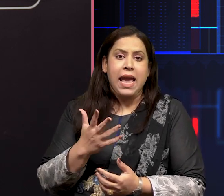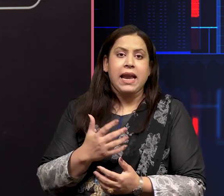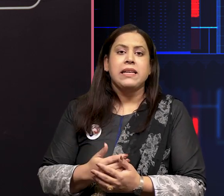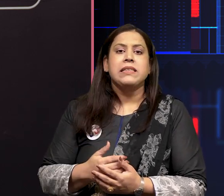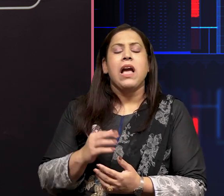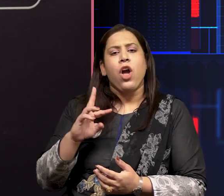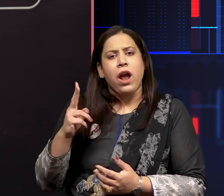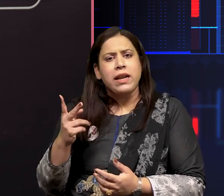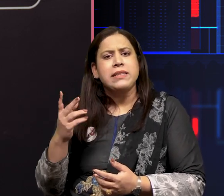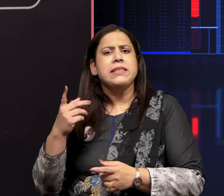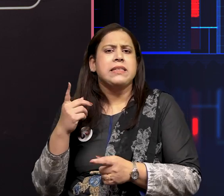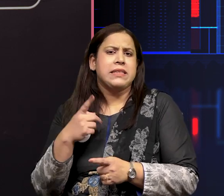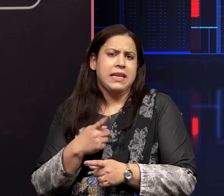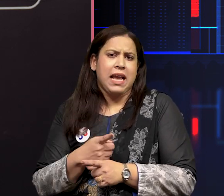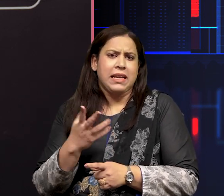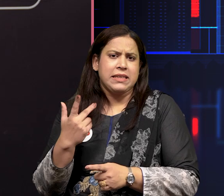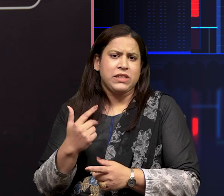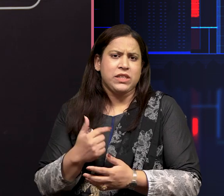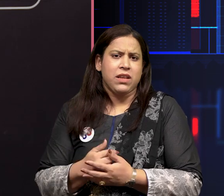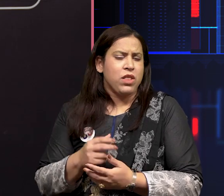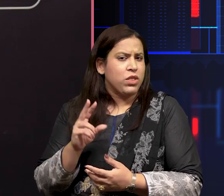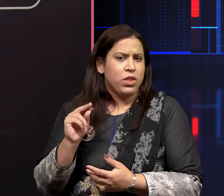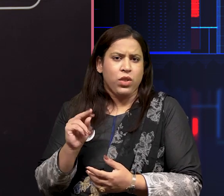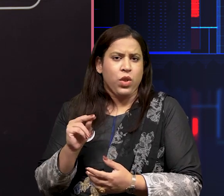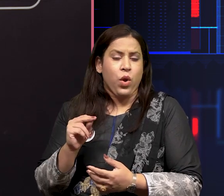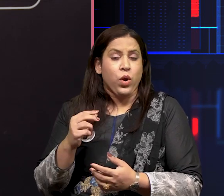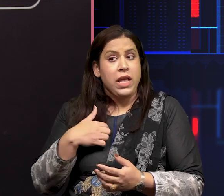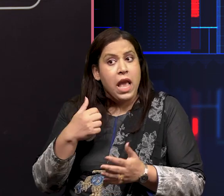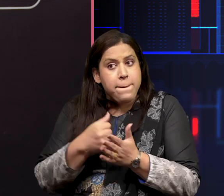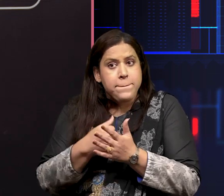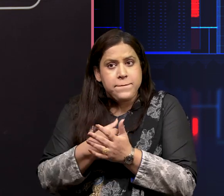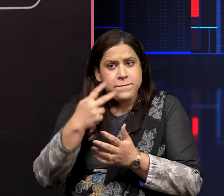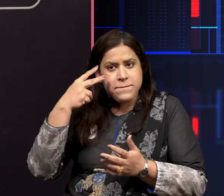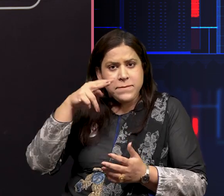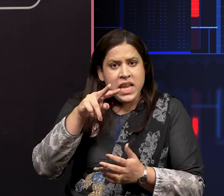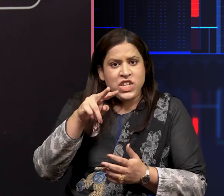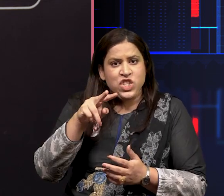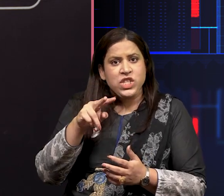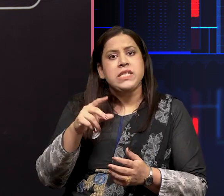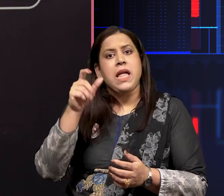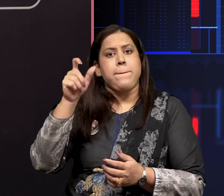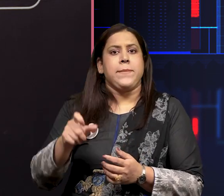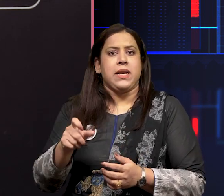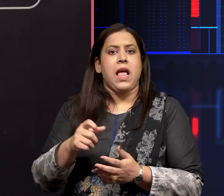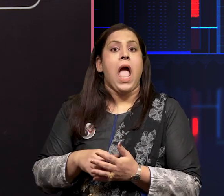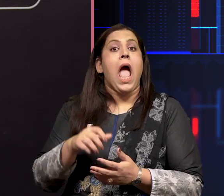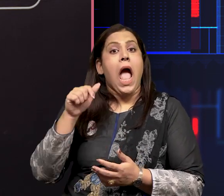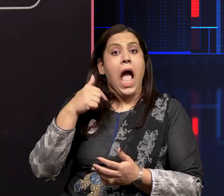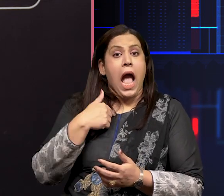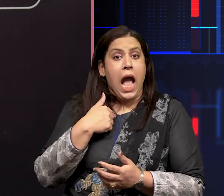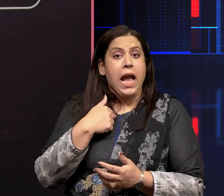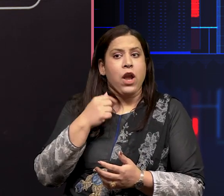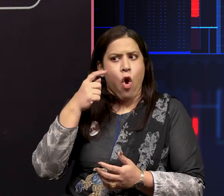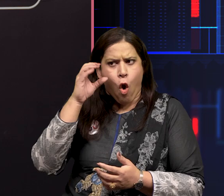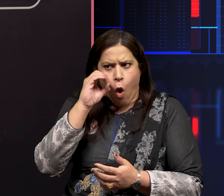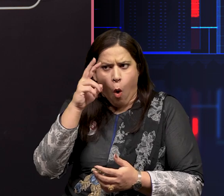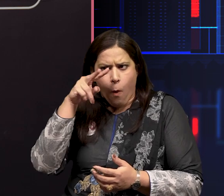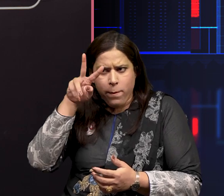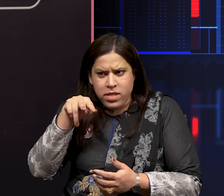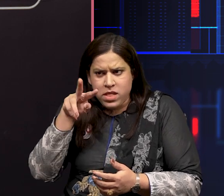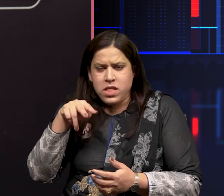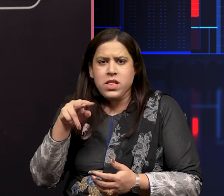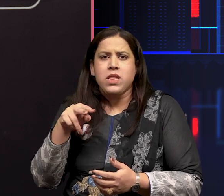like. And yet, I think fate, God, chances,